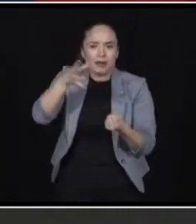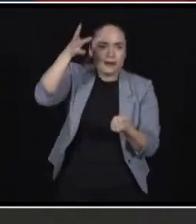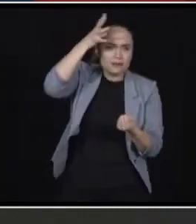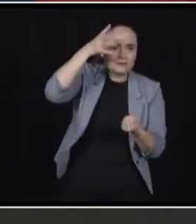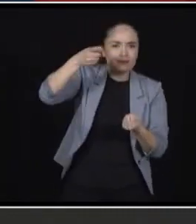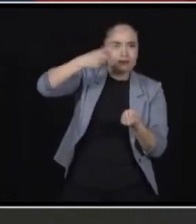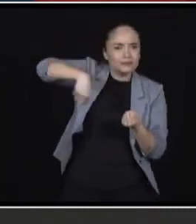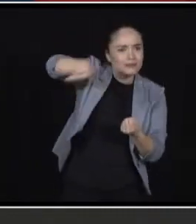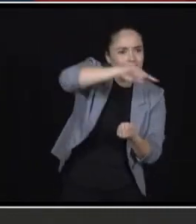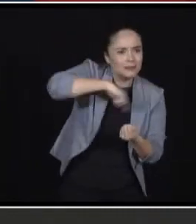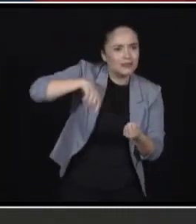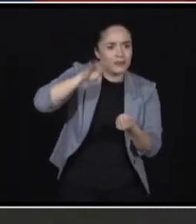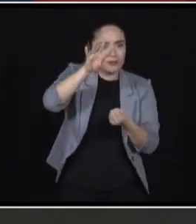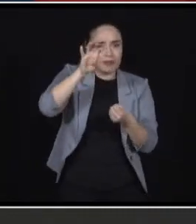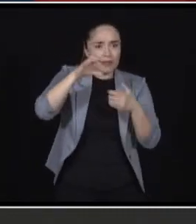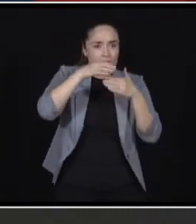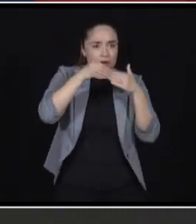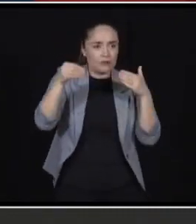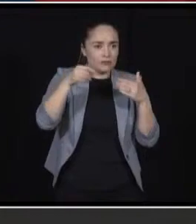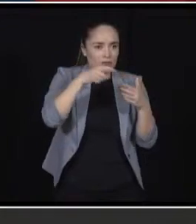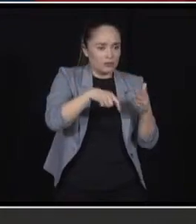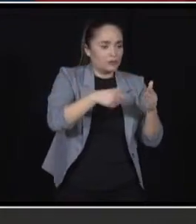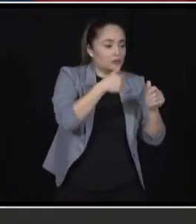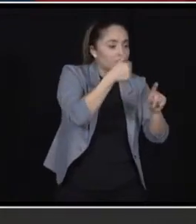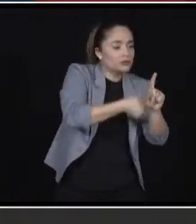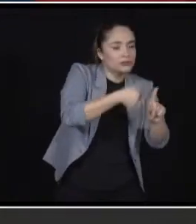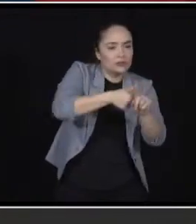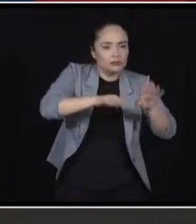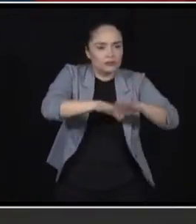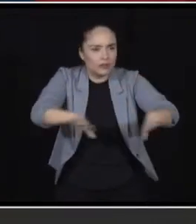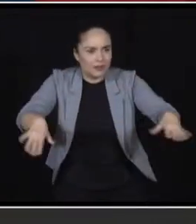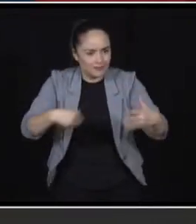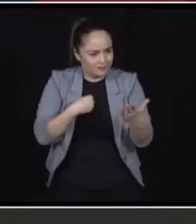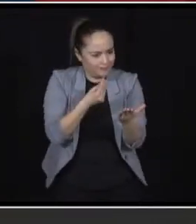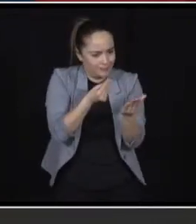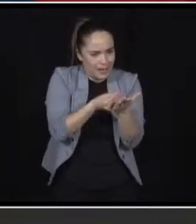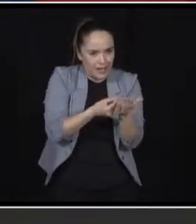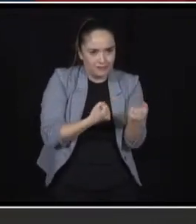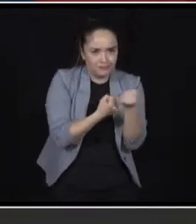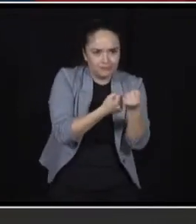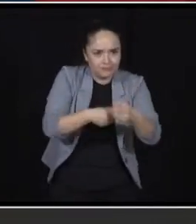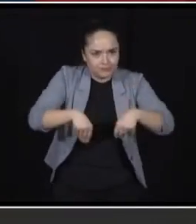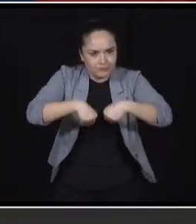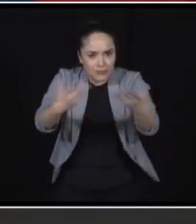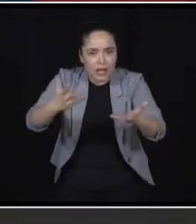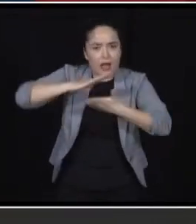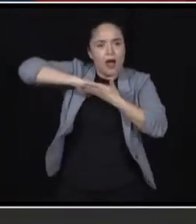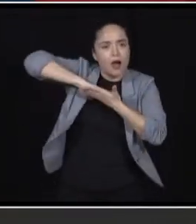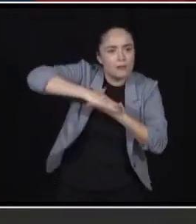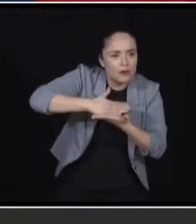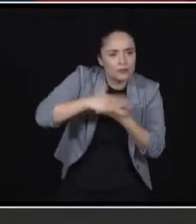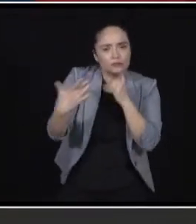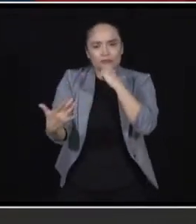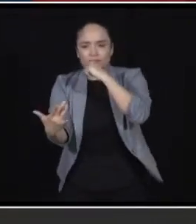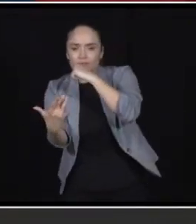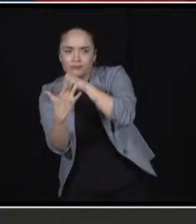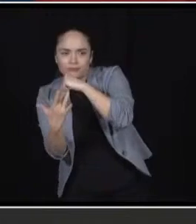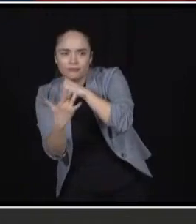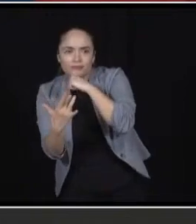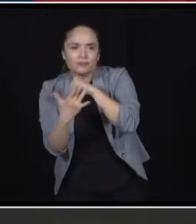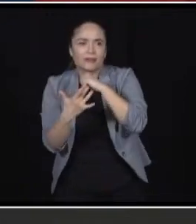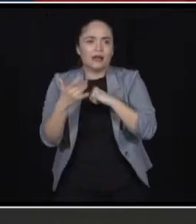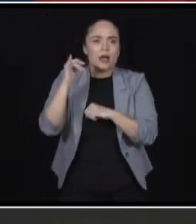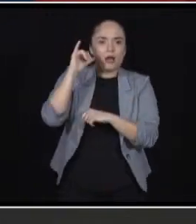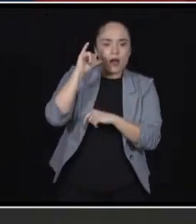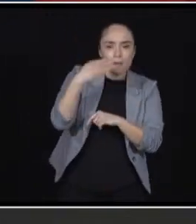child. We've announced improvements to technology, to tablets, to internet connection for families in need. And we've expanded our